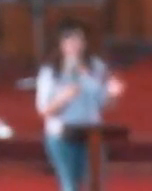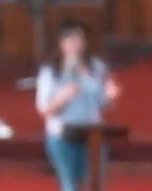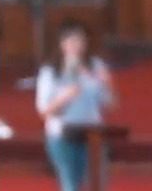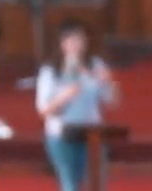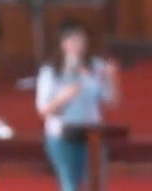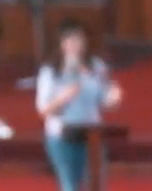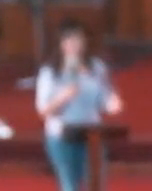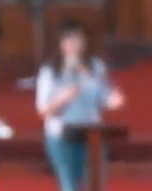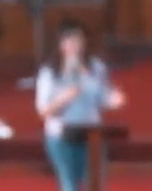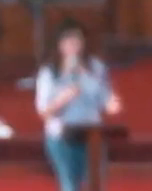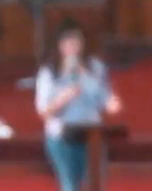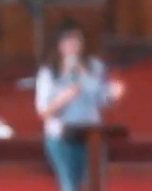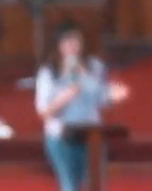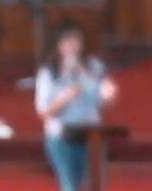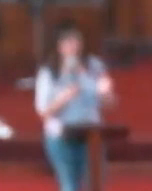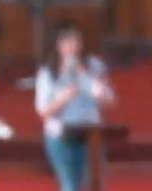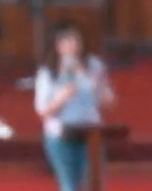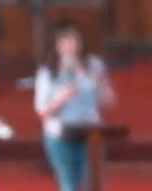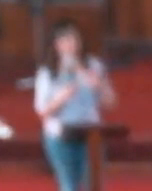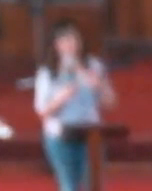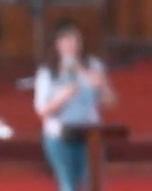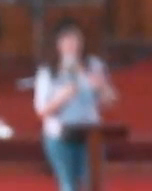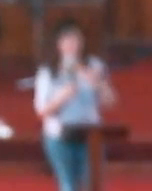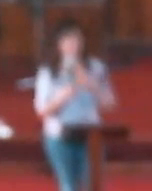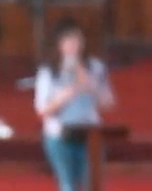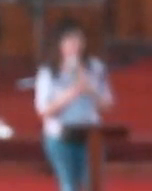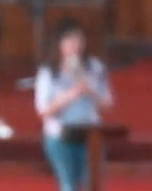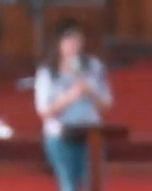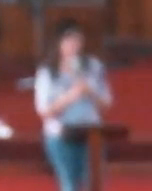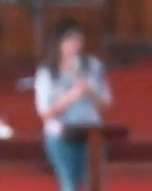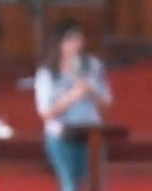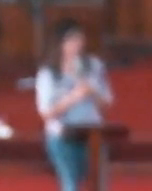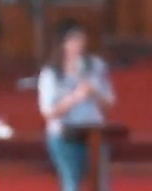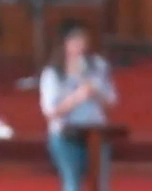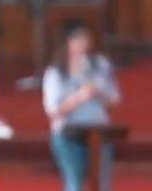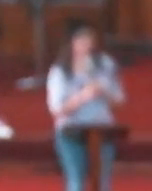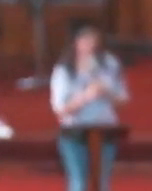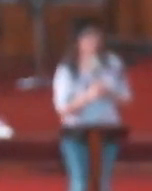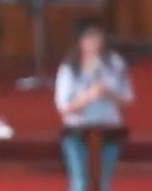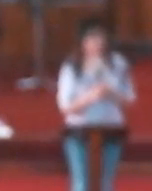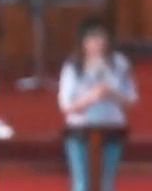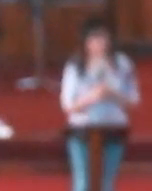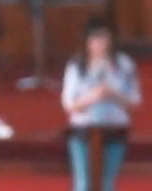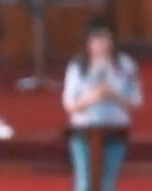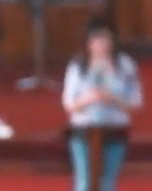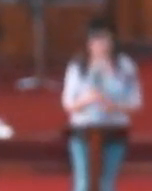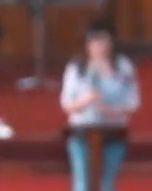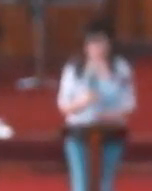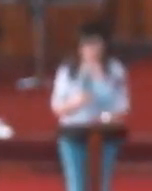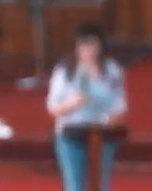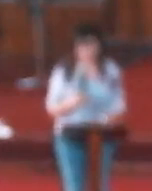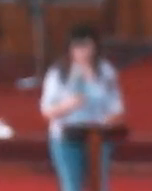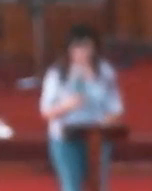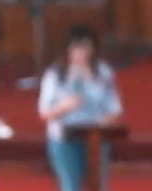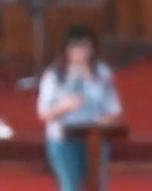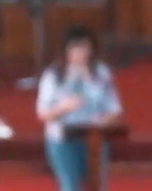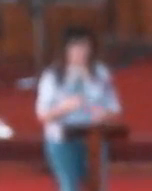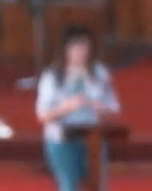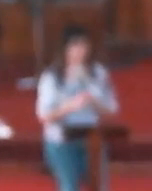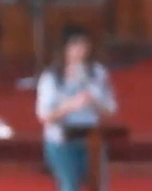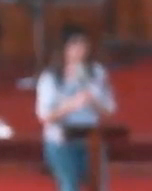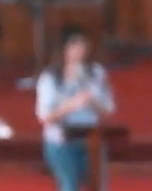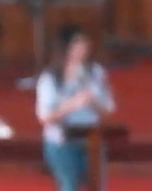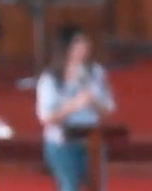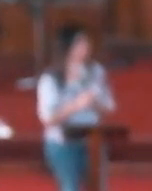mountain is the demon, and as you grow, you'll be able to rid of larger things. Pero no significa que antojadizamente nosotros